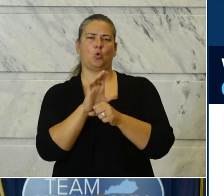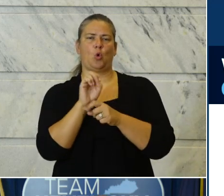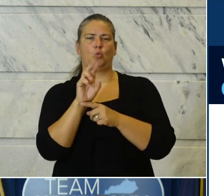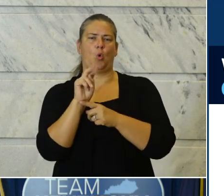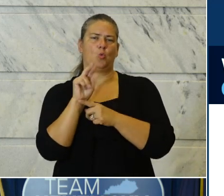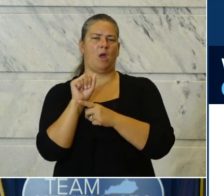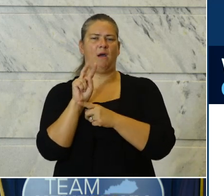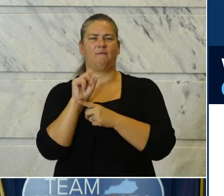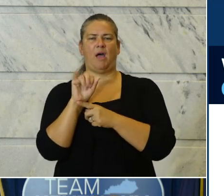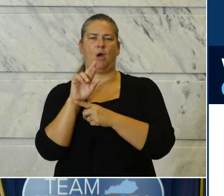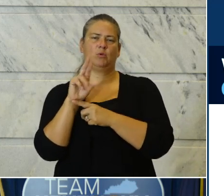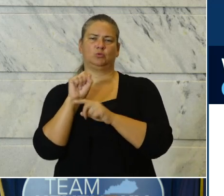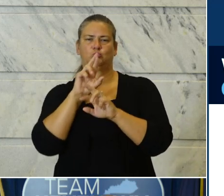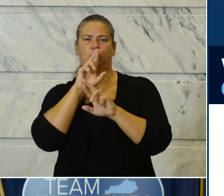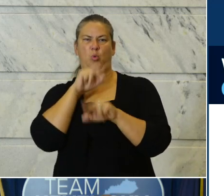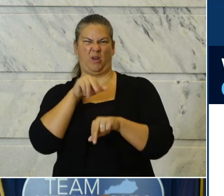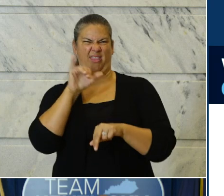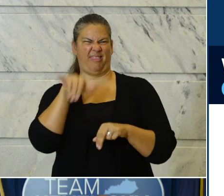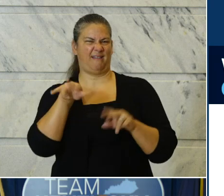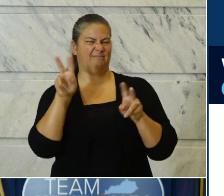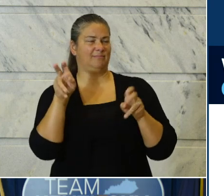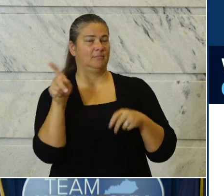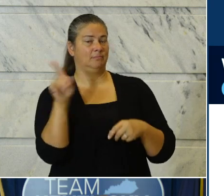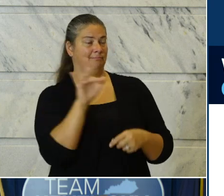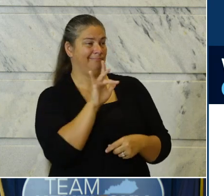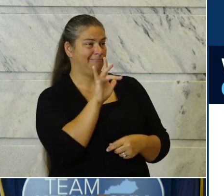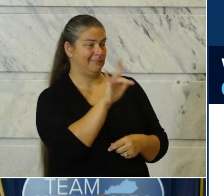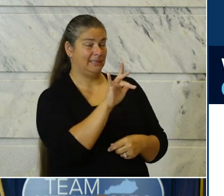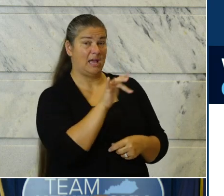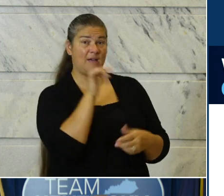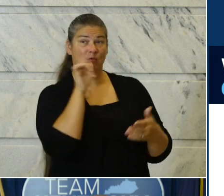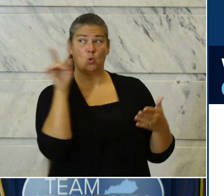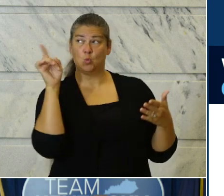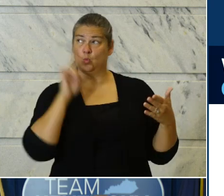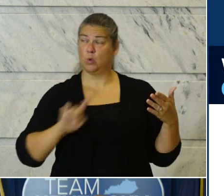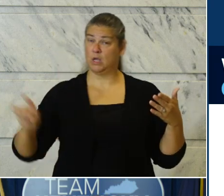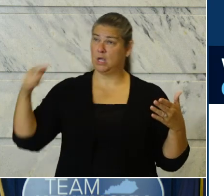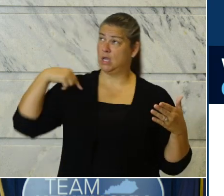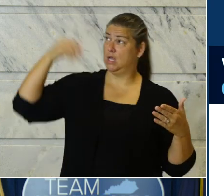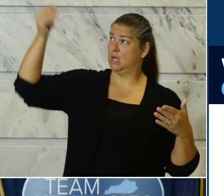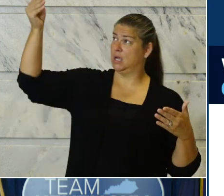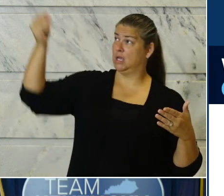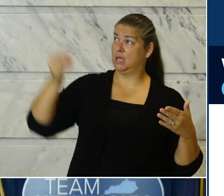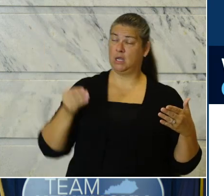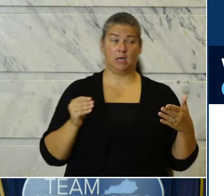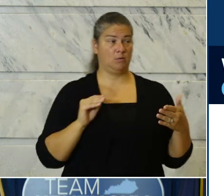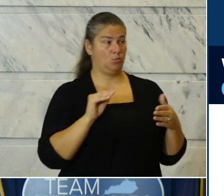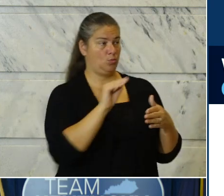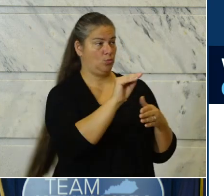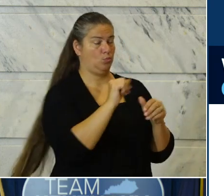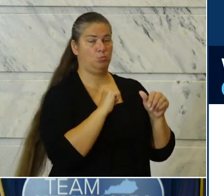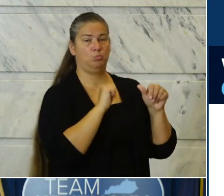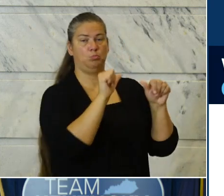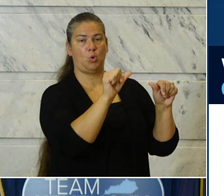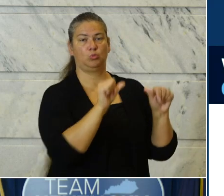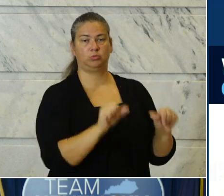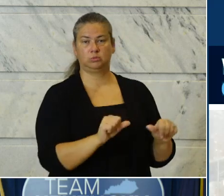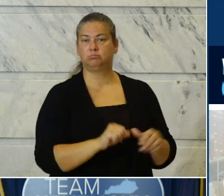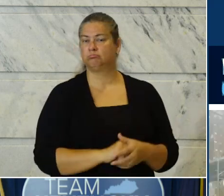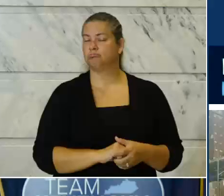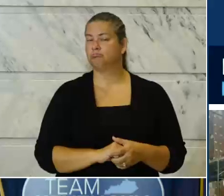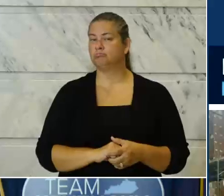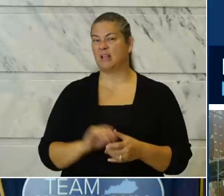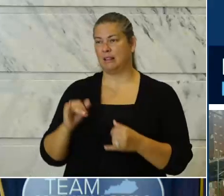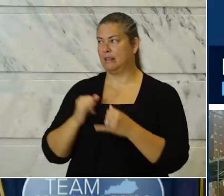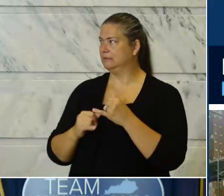description. And all 5 of these are there. And each week when we get it, we'll add the new one after we've had a chance to present it to you. Next slide. This is the